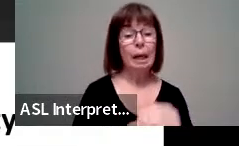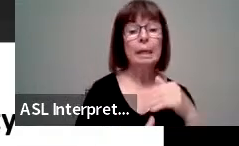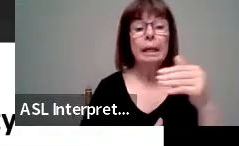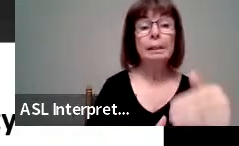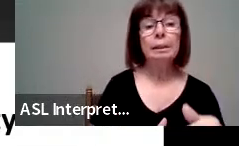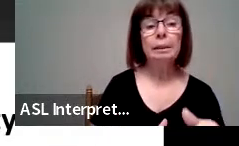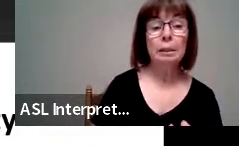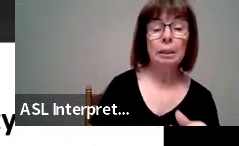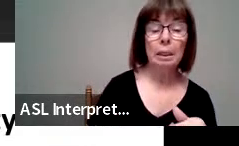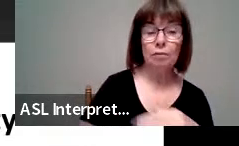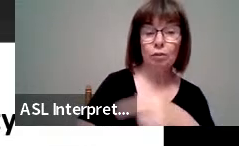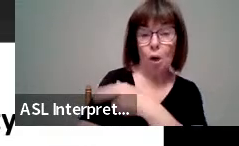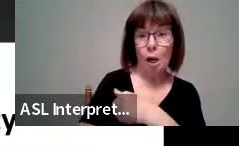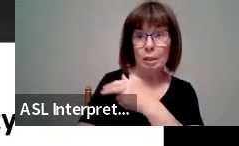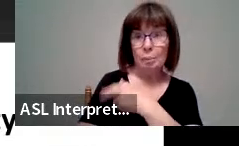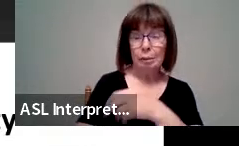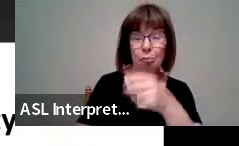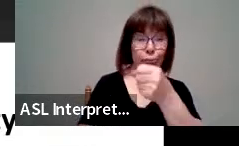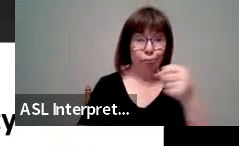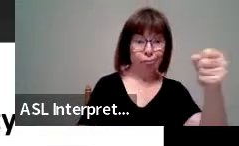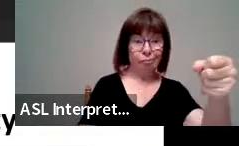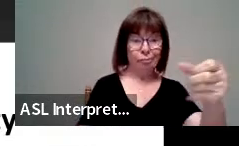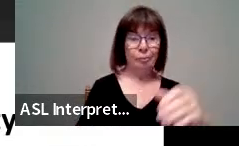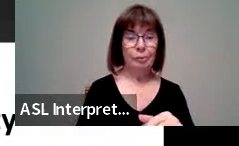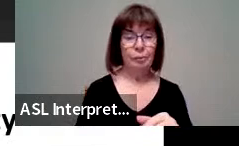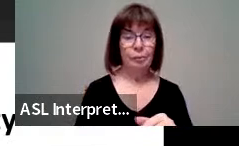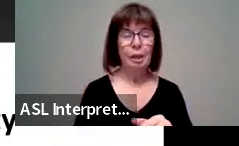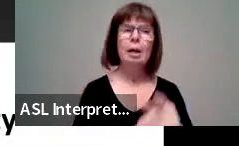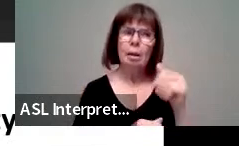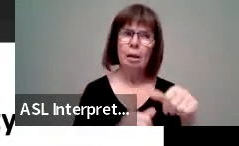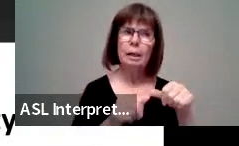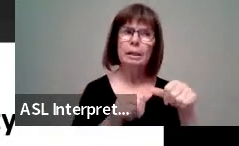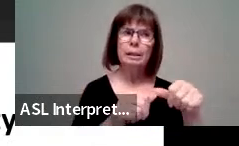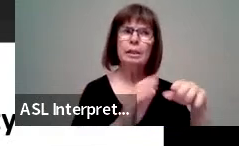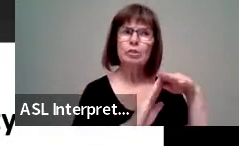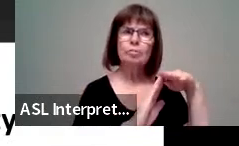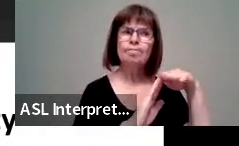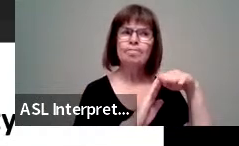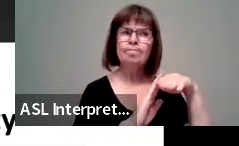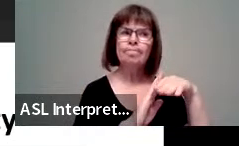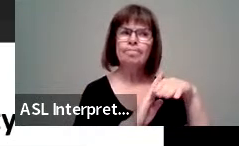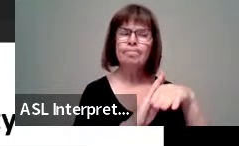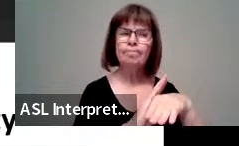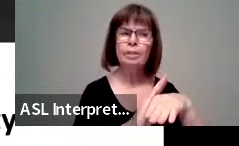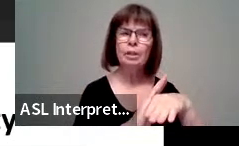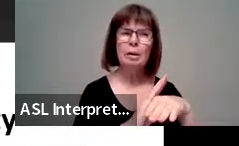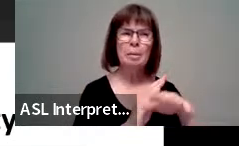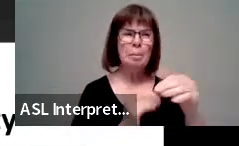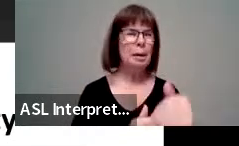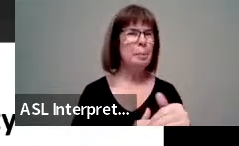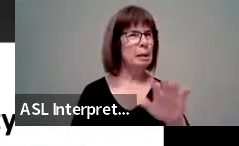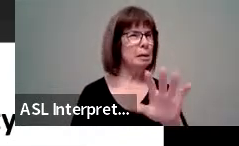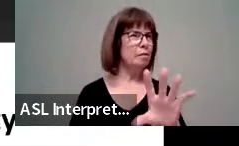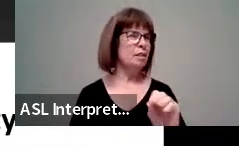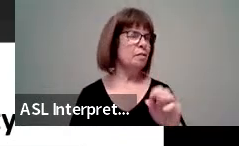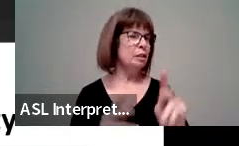And hospitalizations actually have continued to decline. We're down around 50 people in the